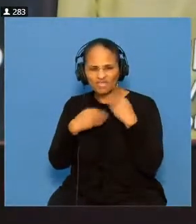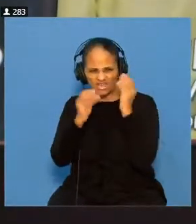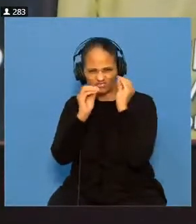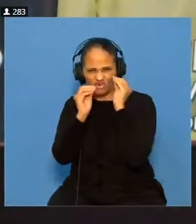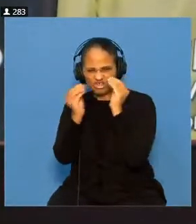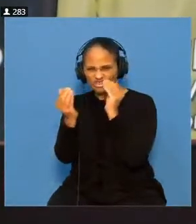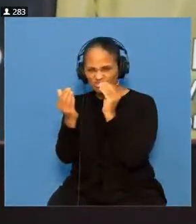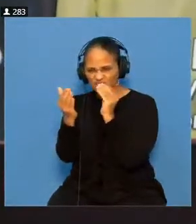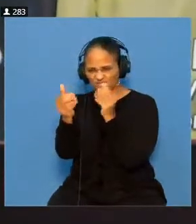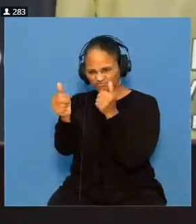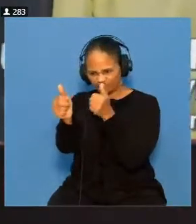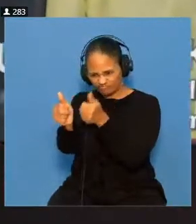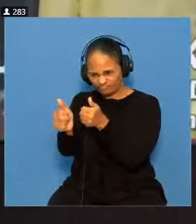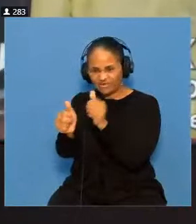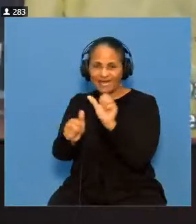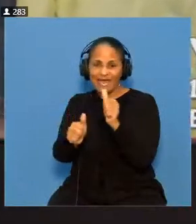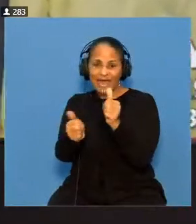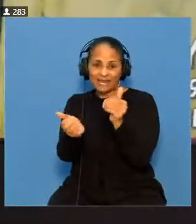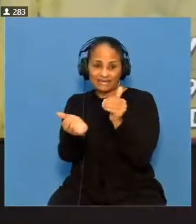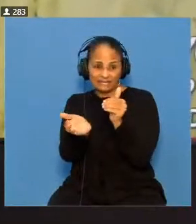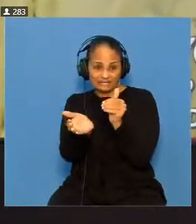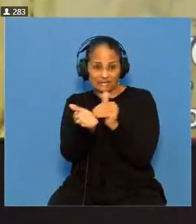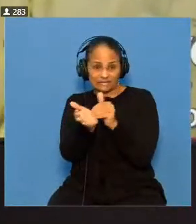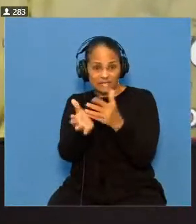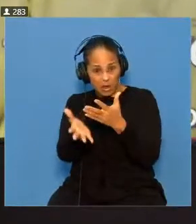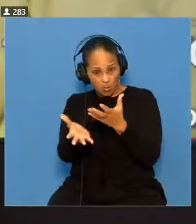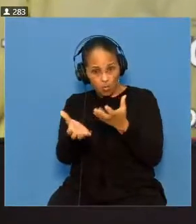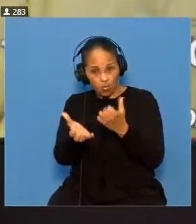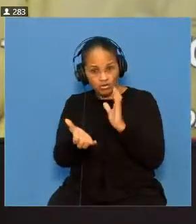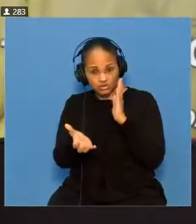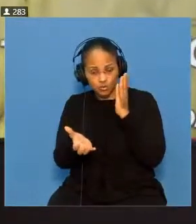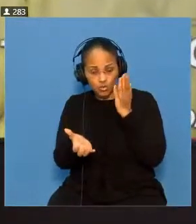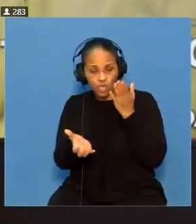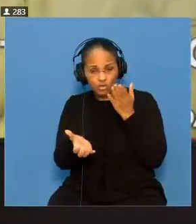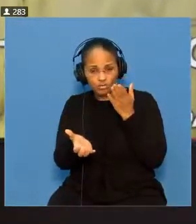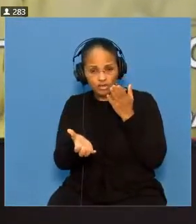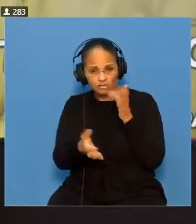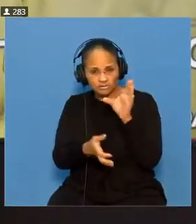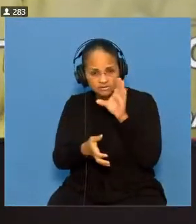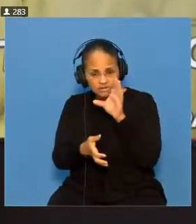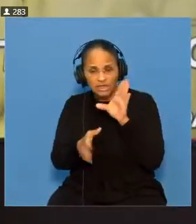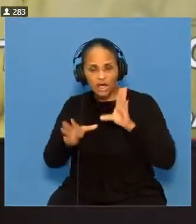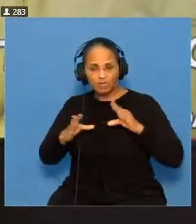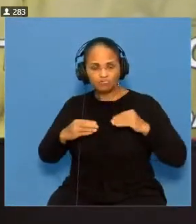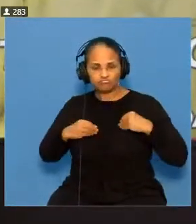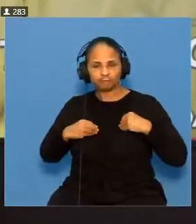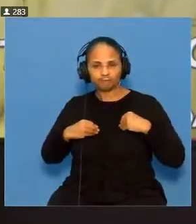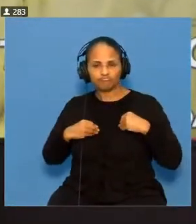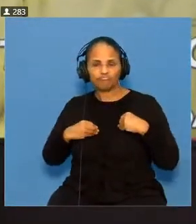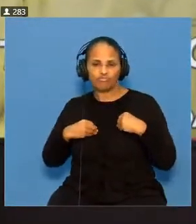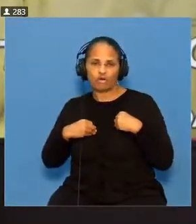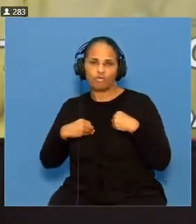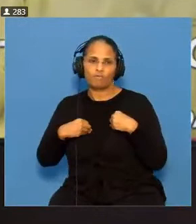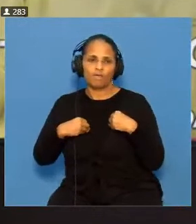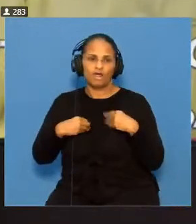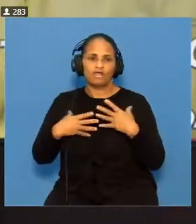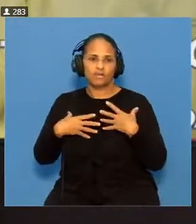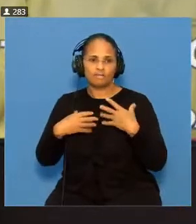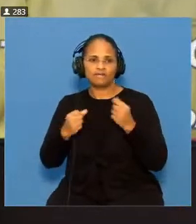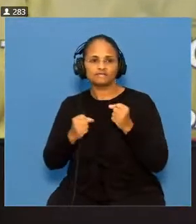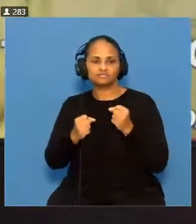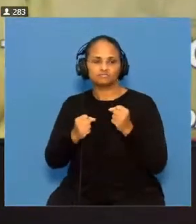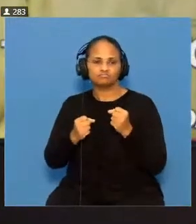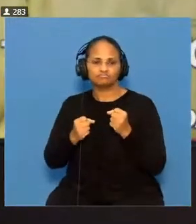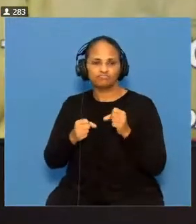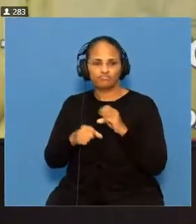for administering it. So not any doctor that wishes to do so, then they'll be able to seek approval from the Ministry of Health after they've had the requisite